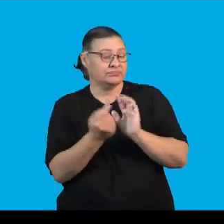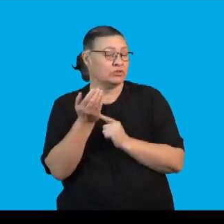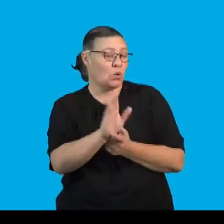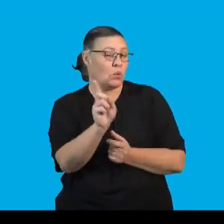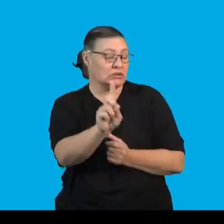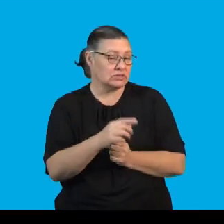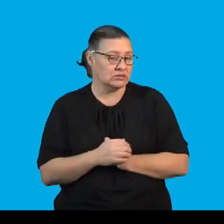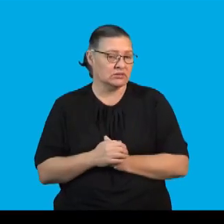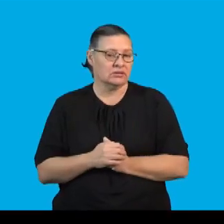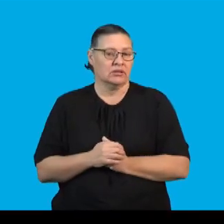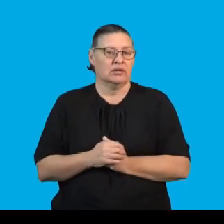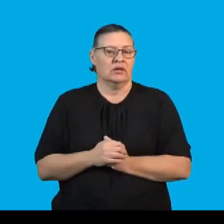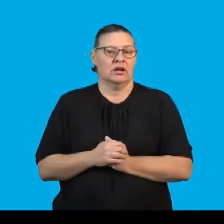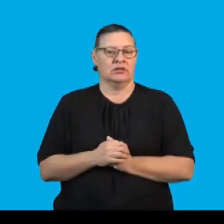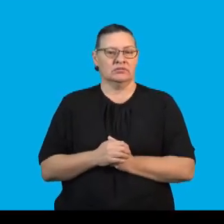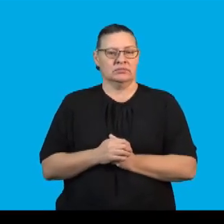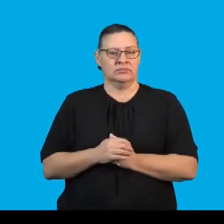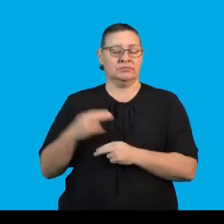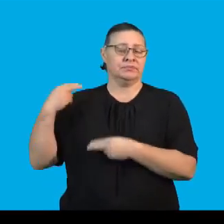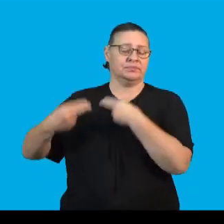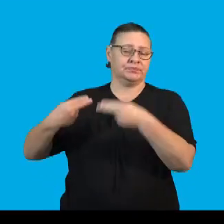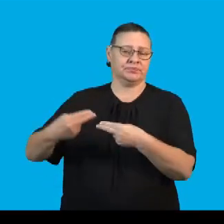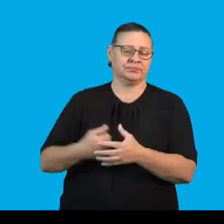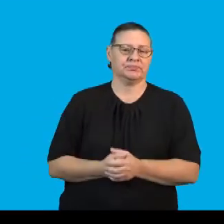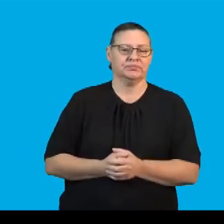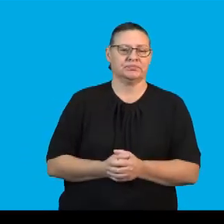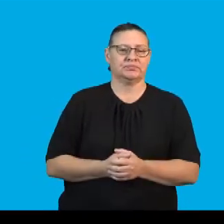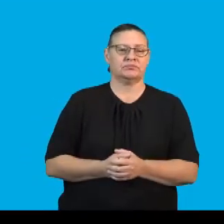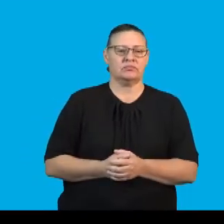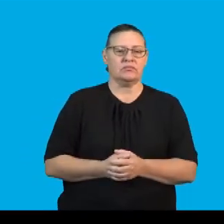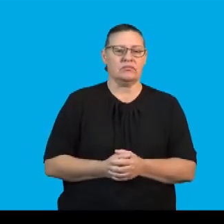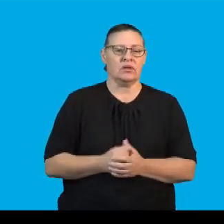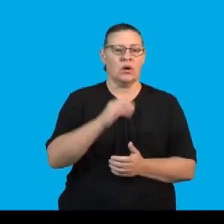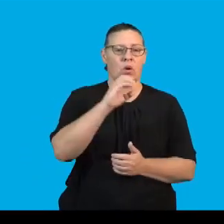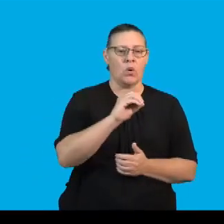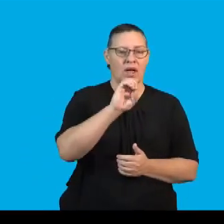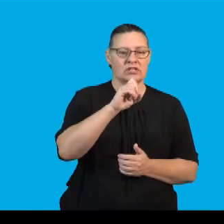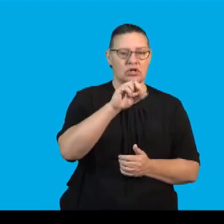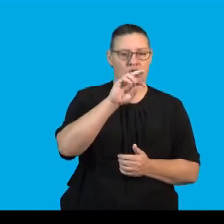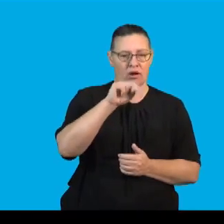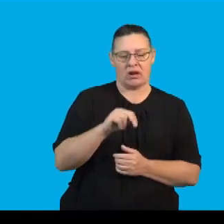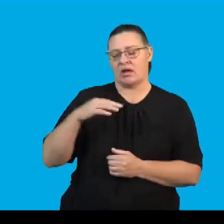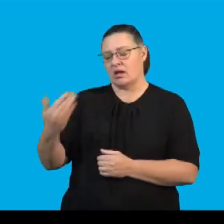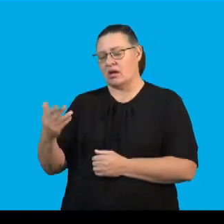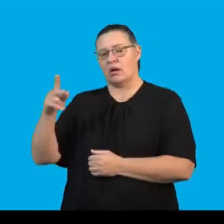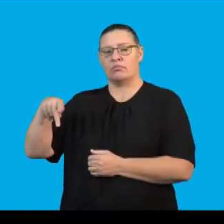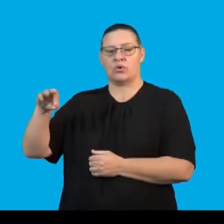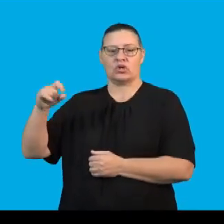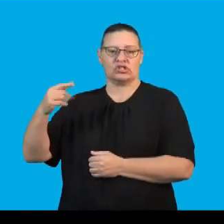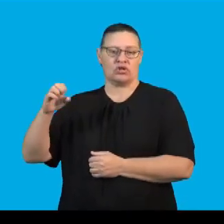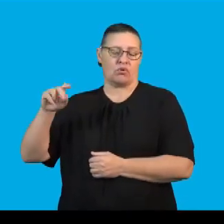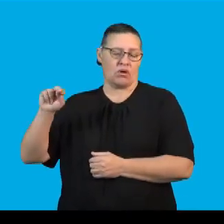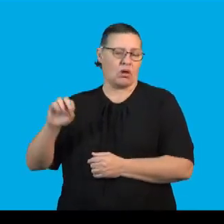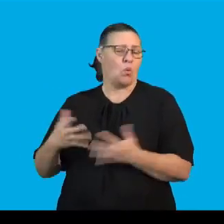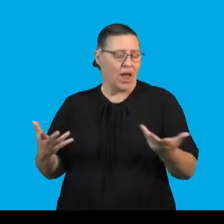This diagram here is showing us two hormones, progesterone and estrogen. They are